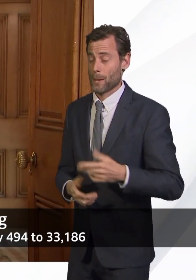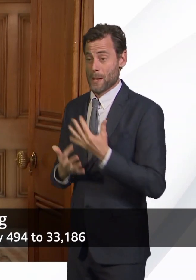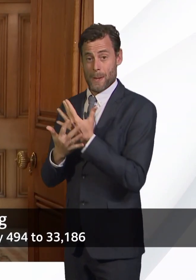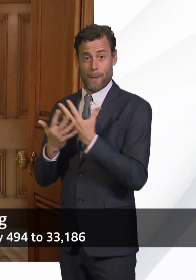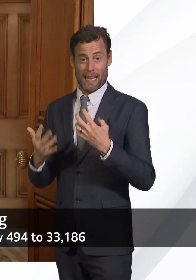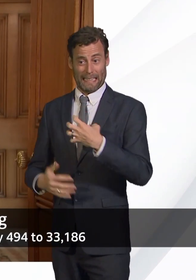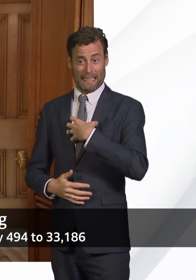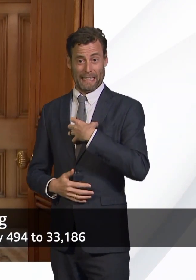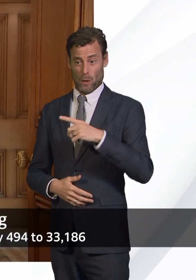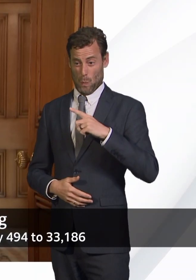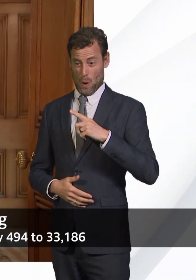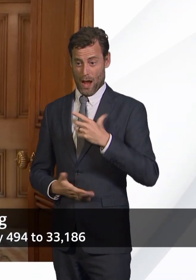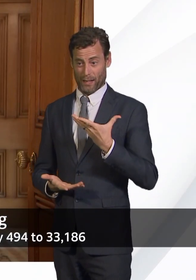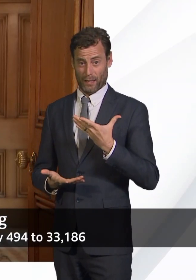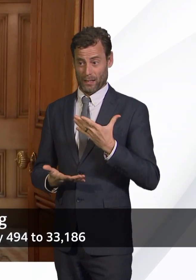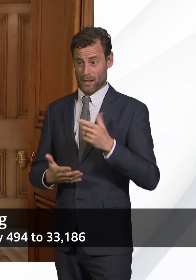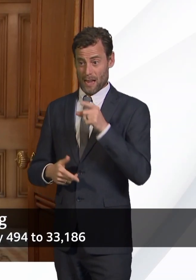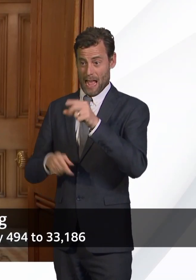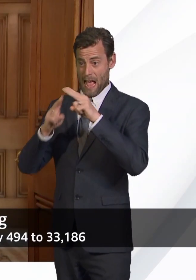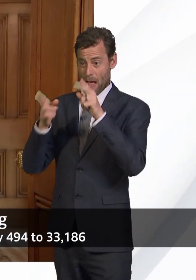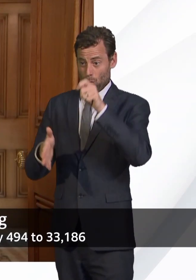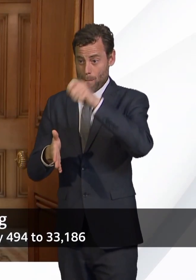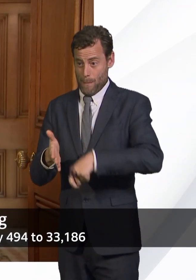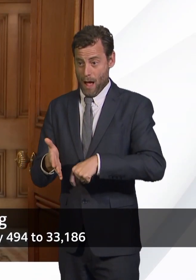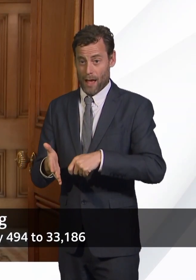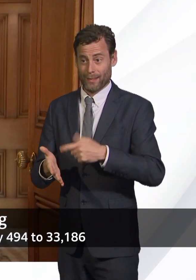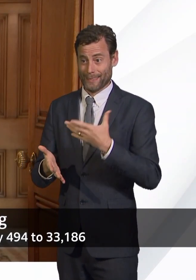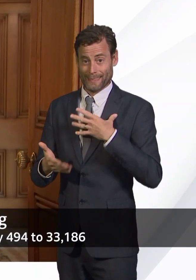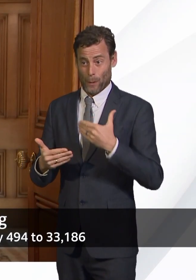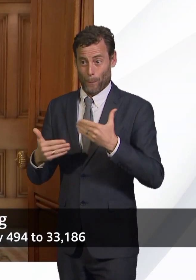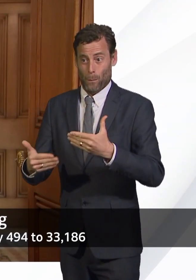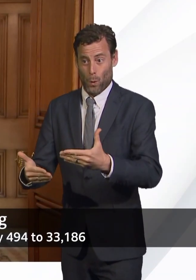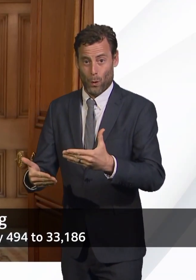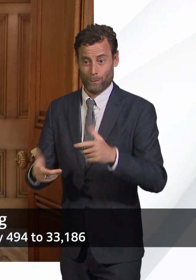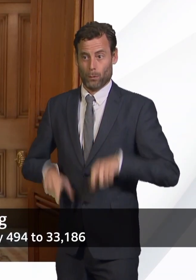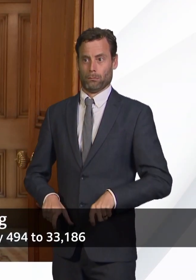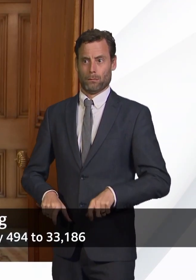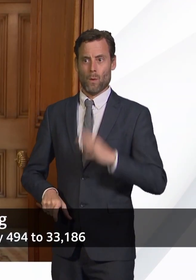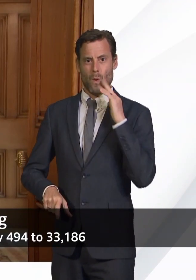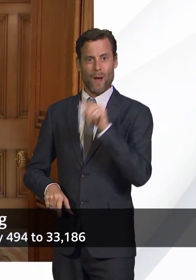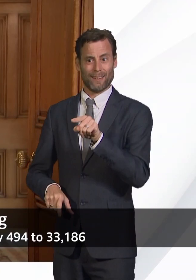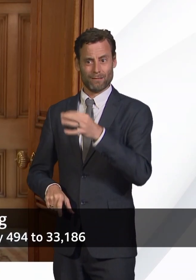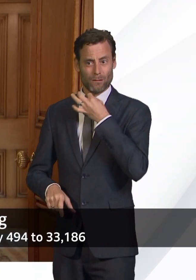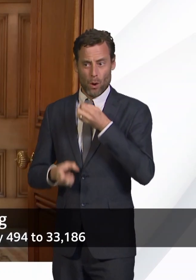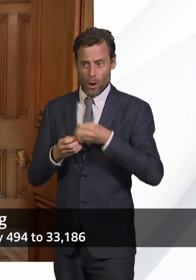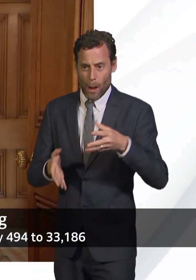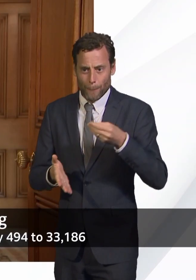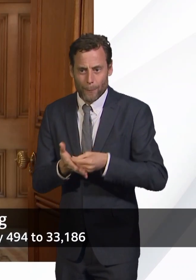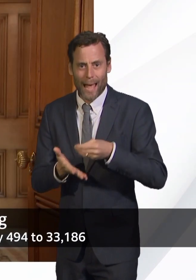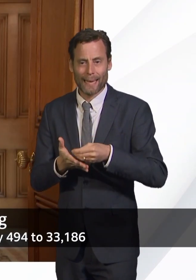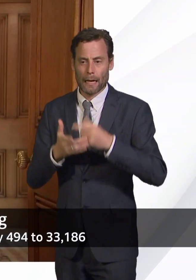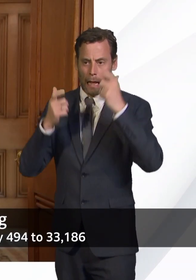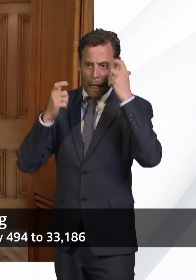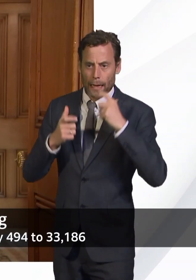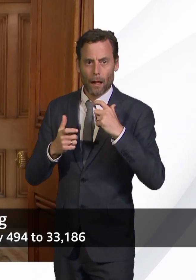legal and financial and health implications. During an already difficult time, these